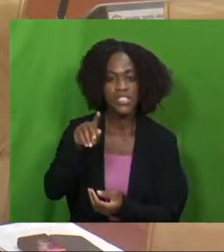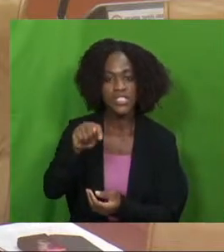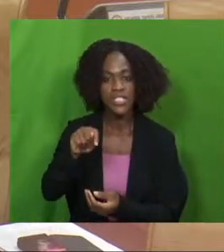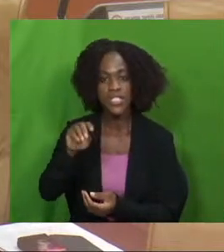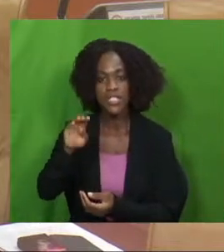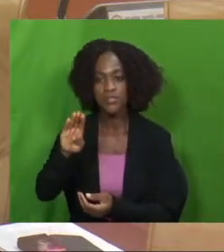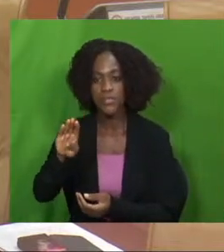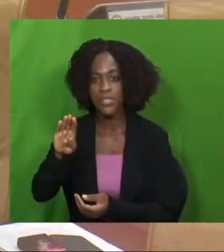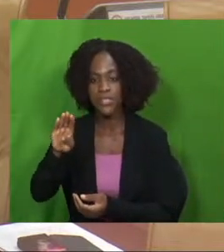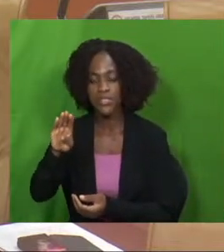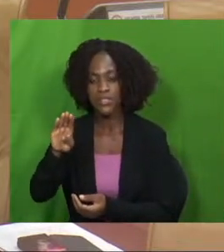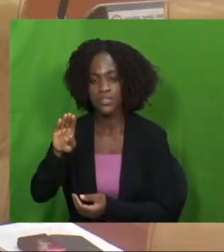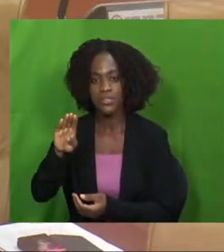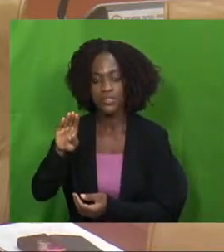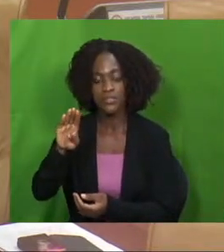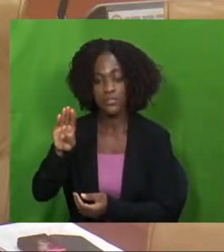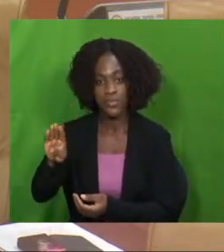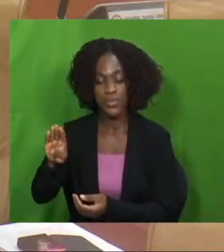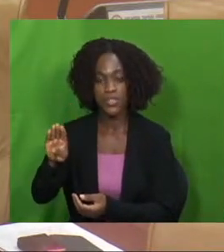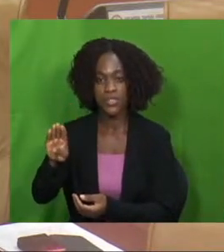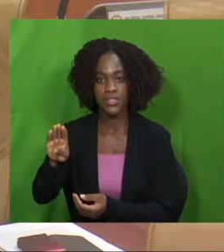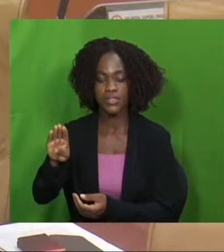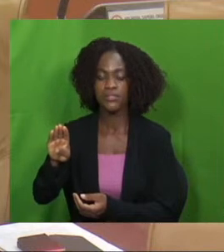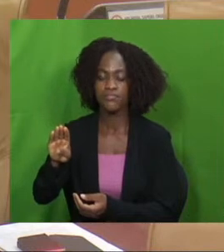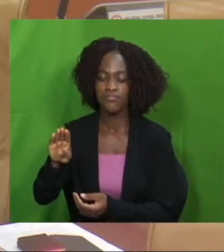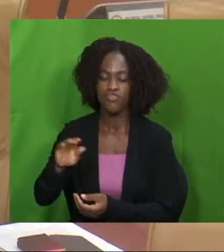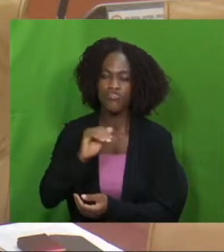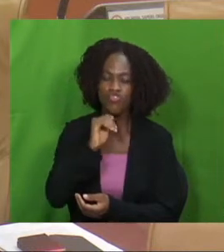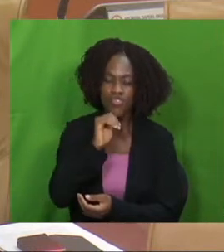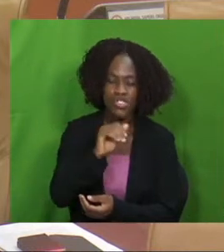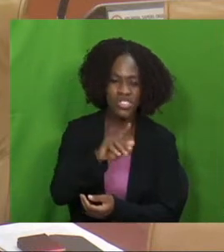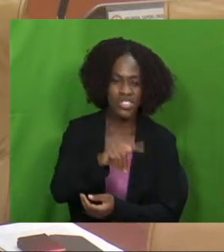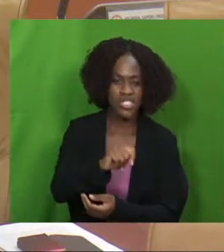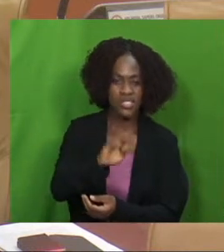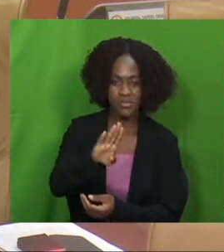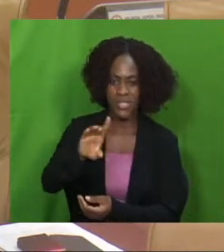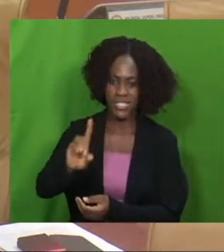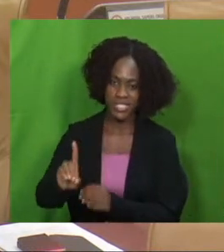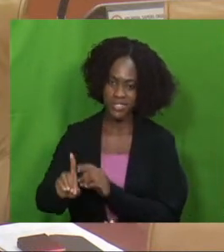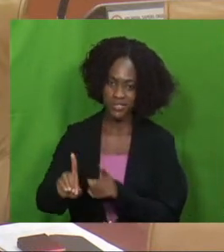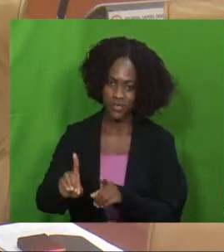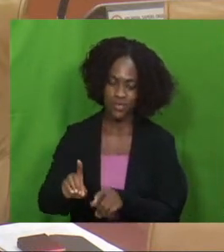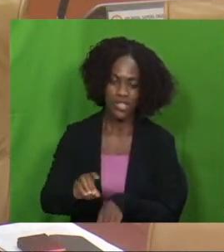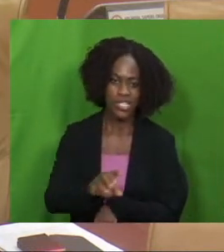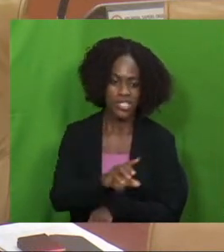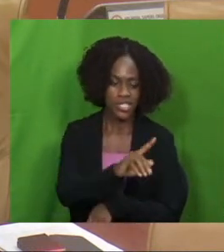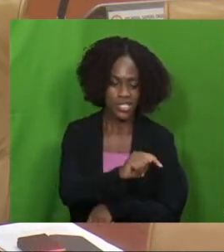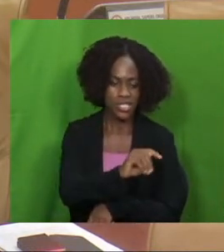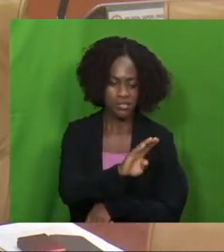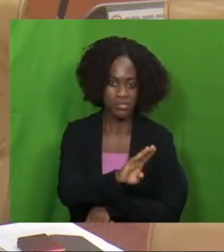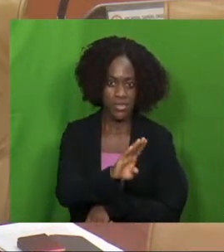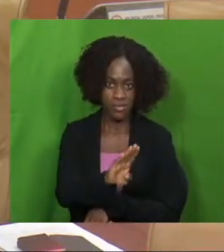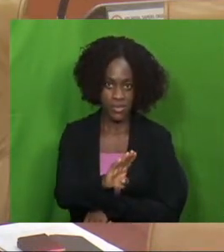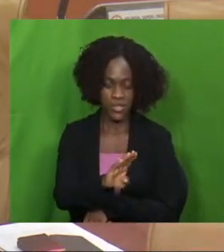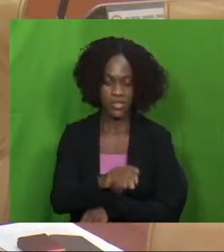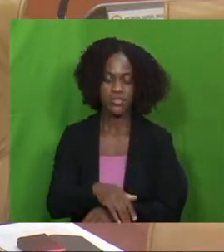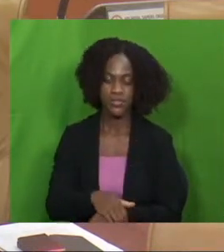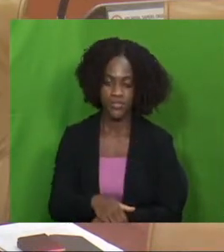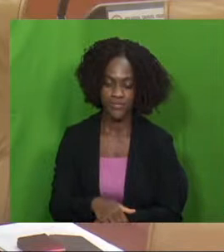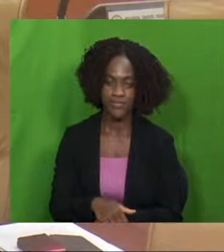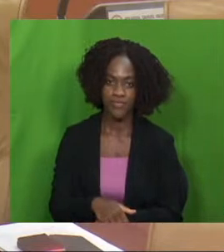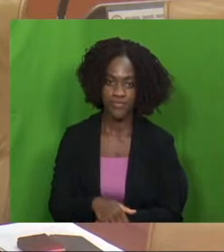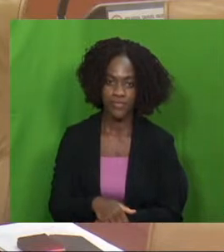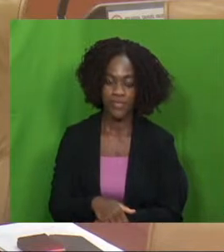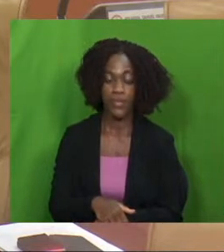the TDD charter, and not TBD, as has been captured here. And Mr. Speaker,